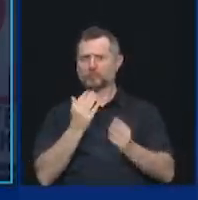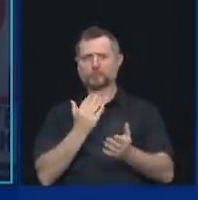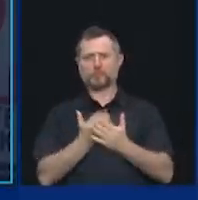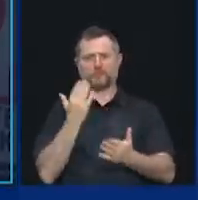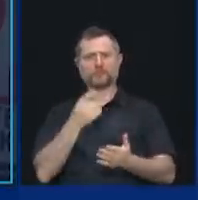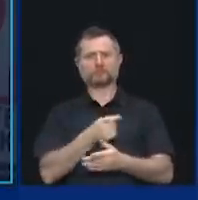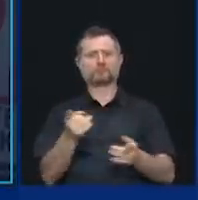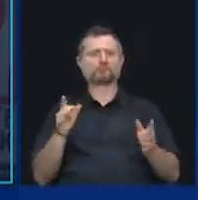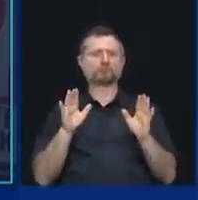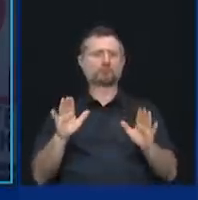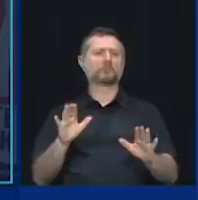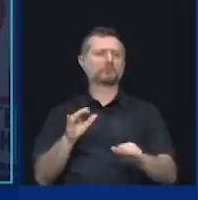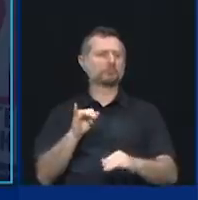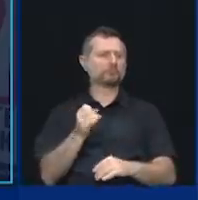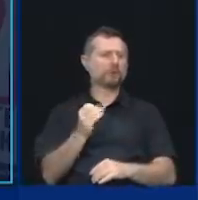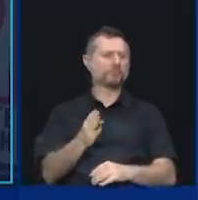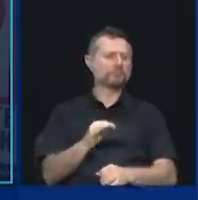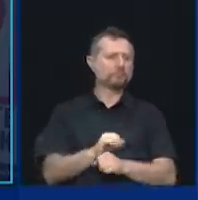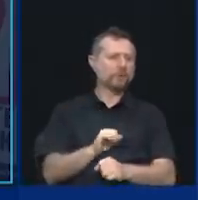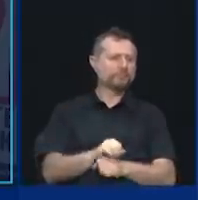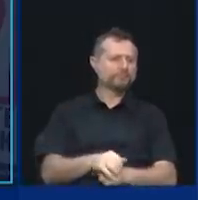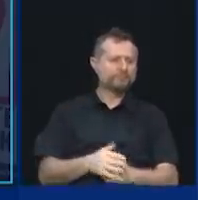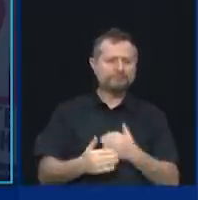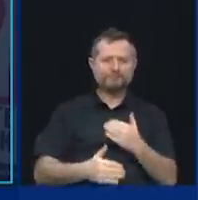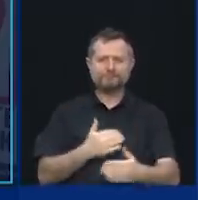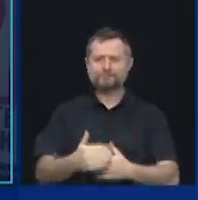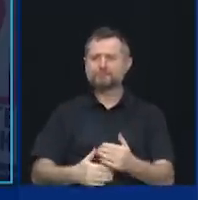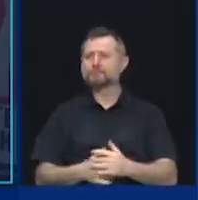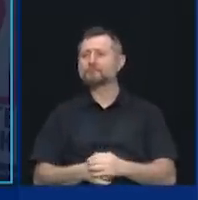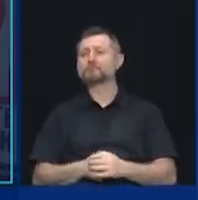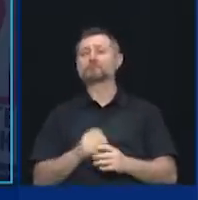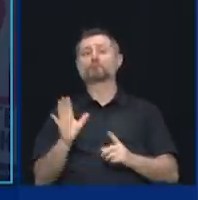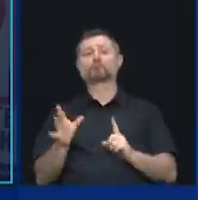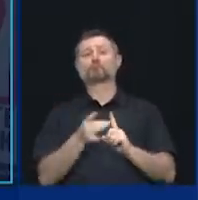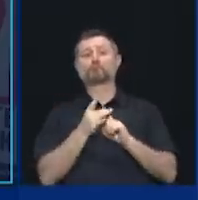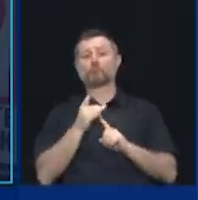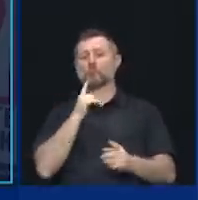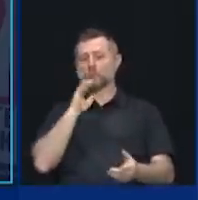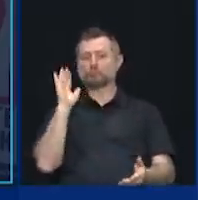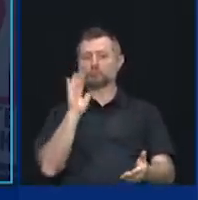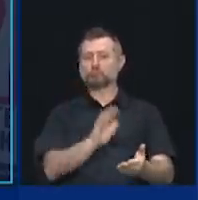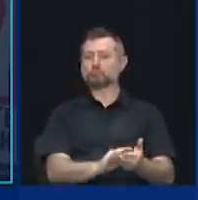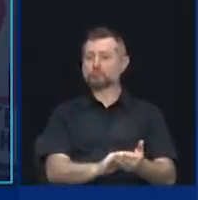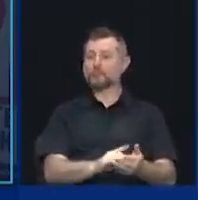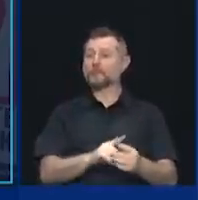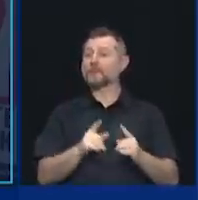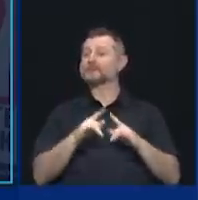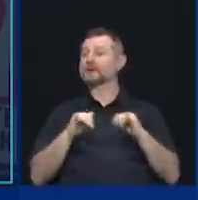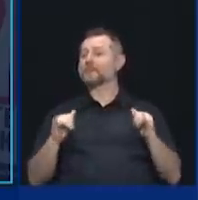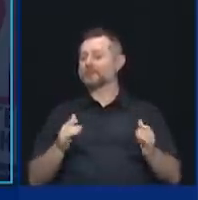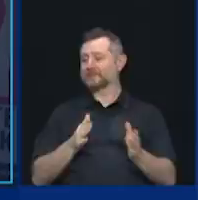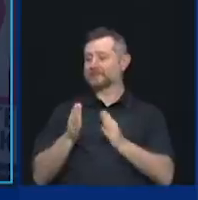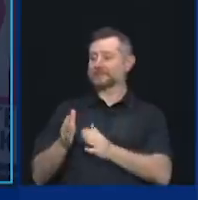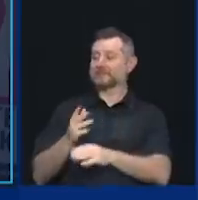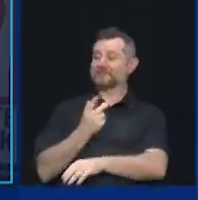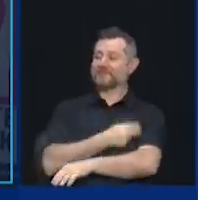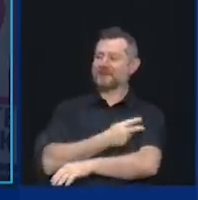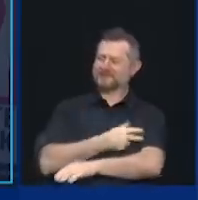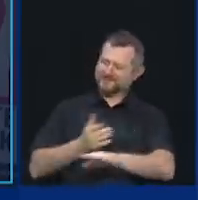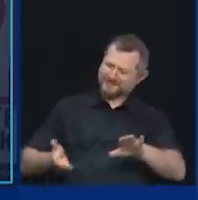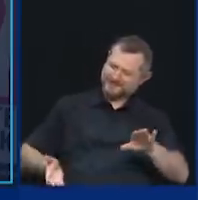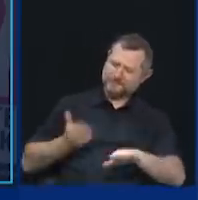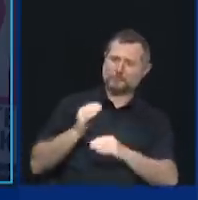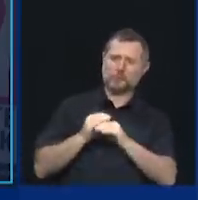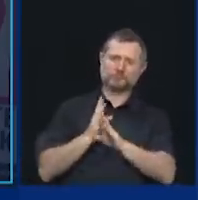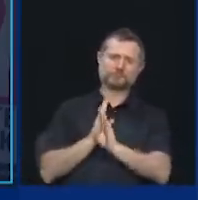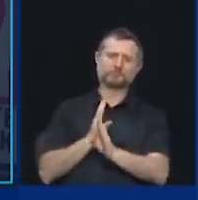job. Not only is the positivity coming down, the vaccinations are going up. And the two are